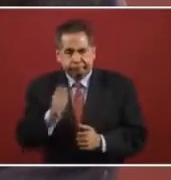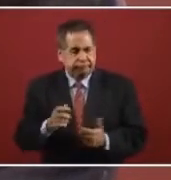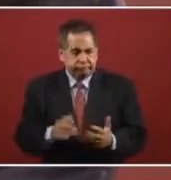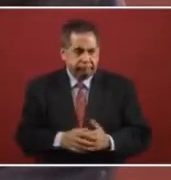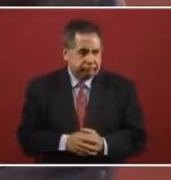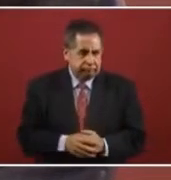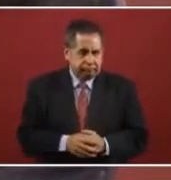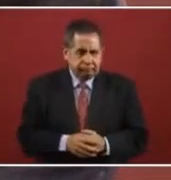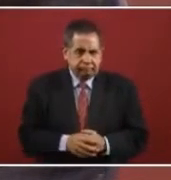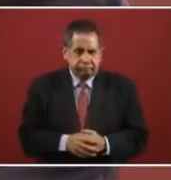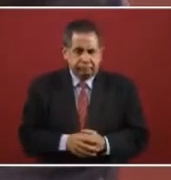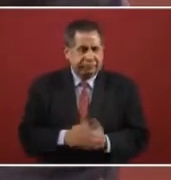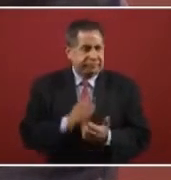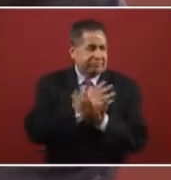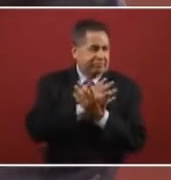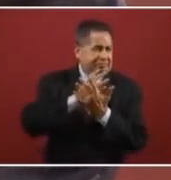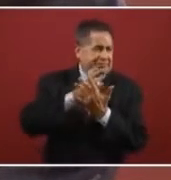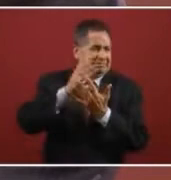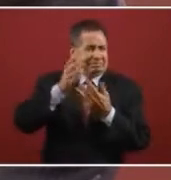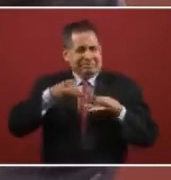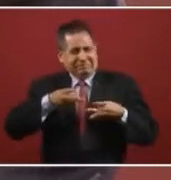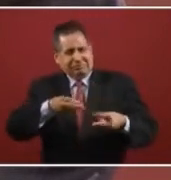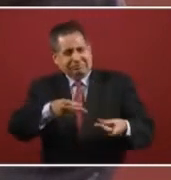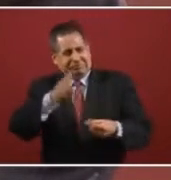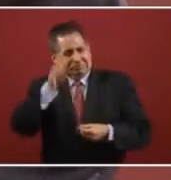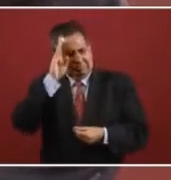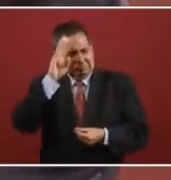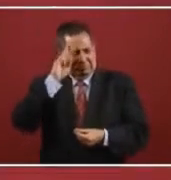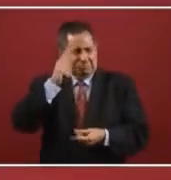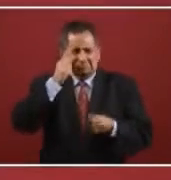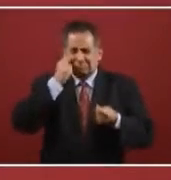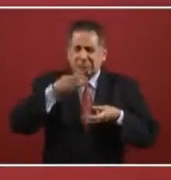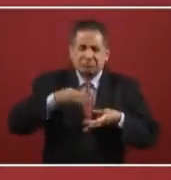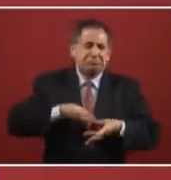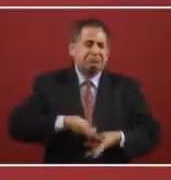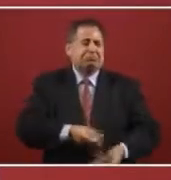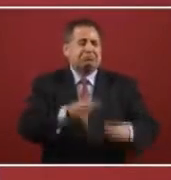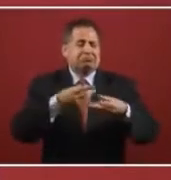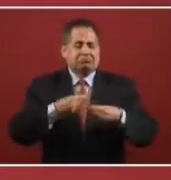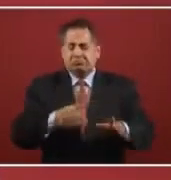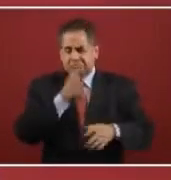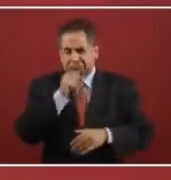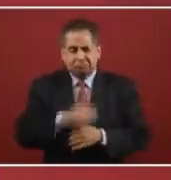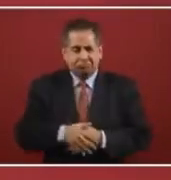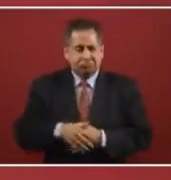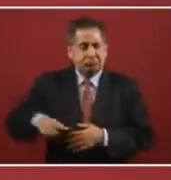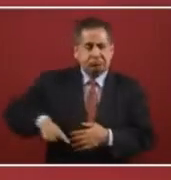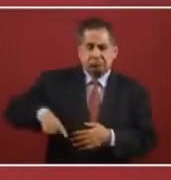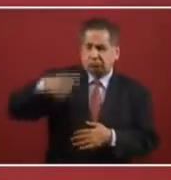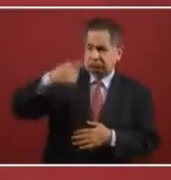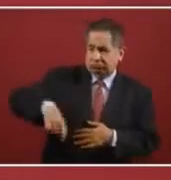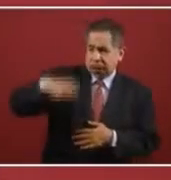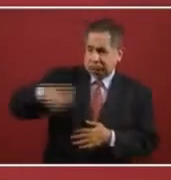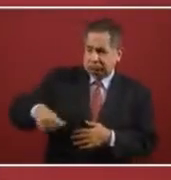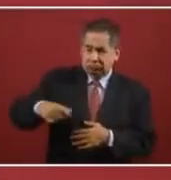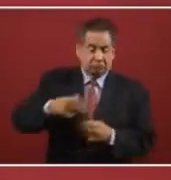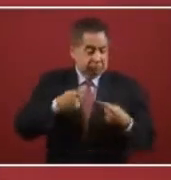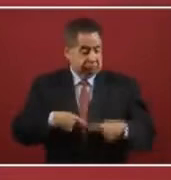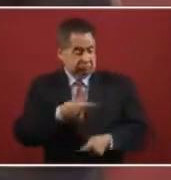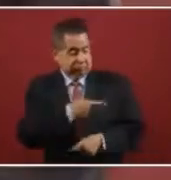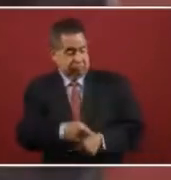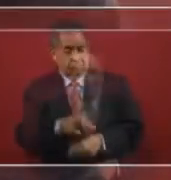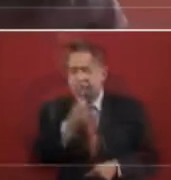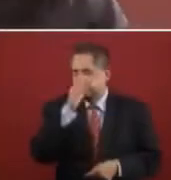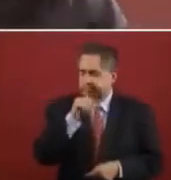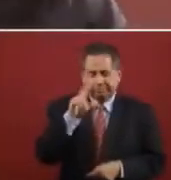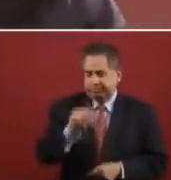austerity, excesos. There should not be excesses, no waste, haber gobierno rico con pueblo. There shouldn't be rich government